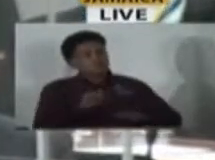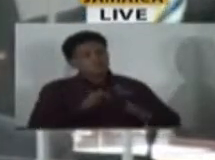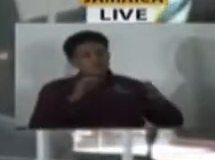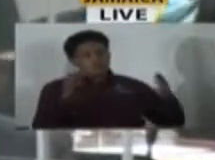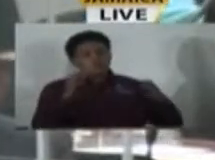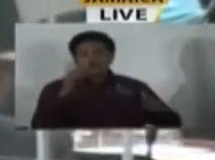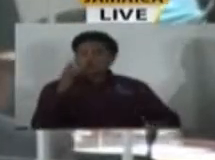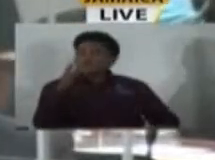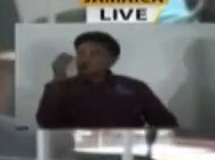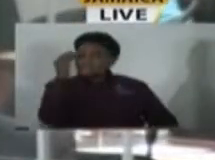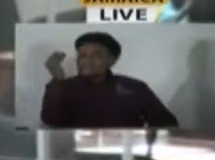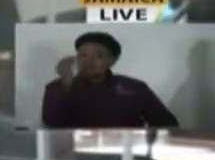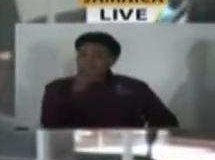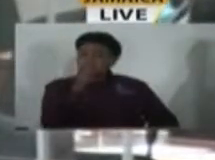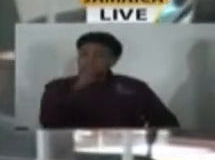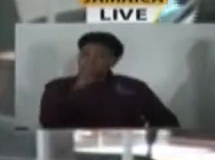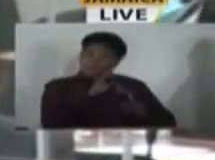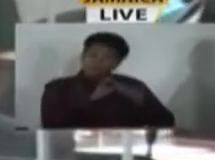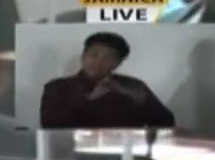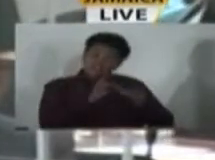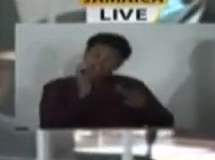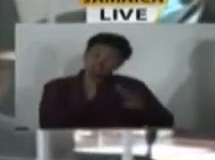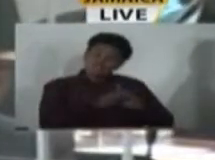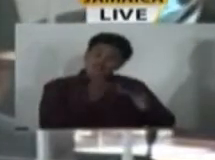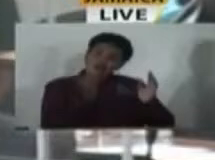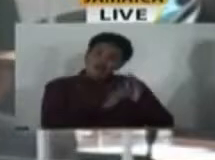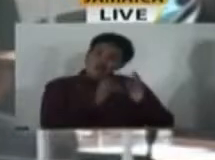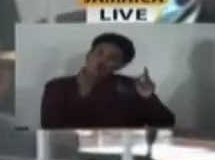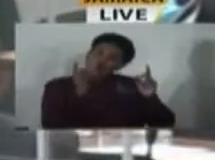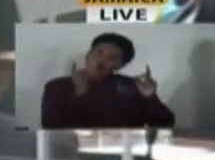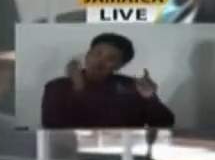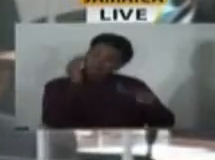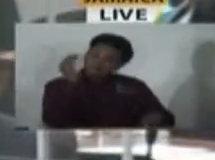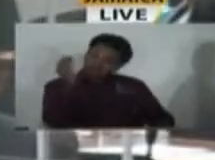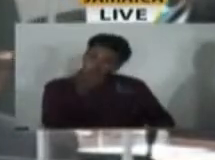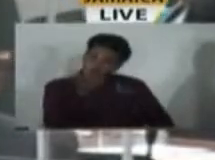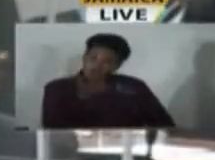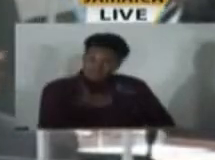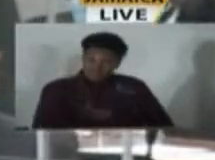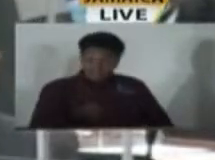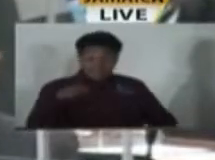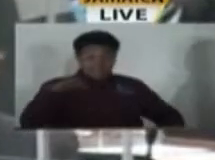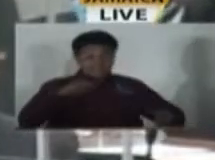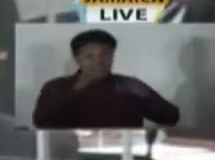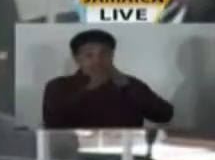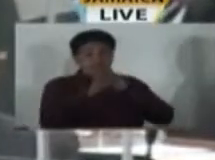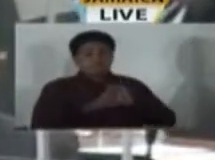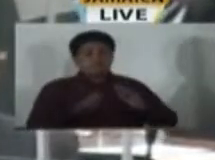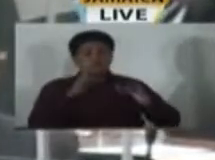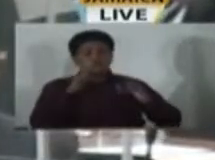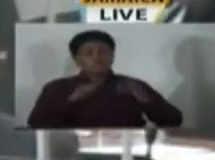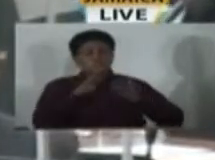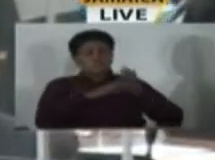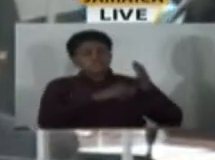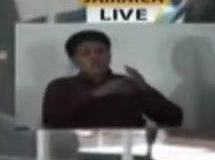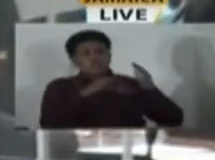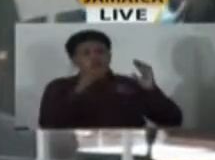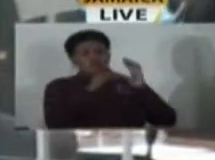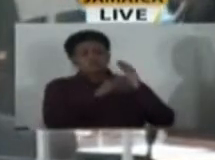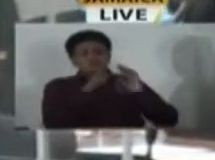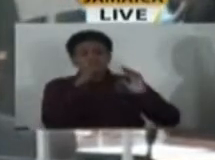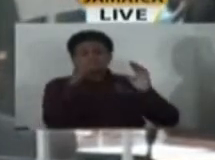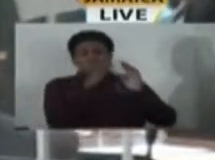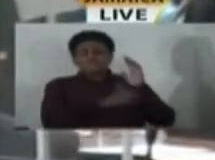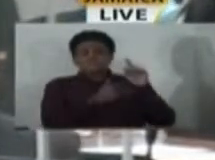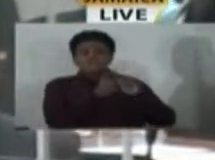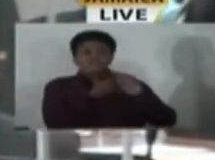to mention this again quickly, Madam Speaker. This amendment to this schedule section of